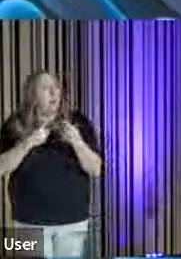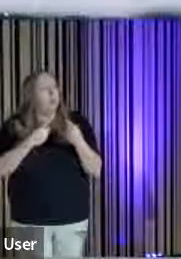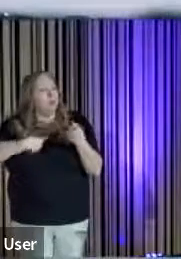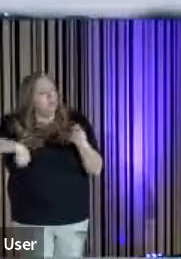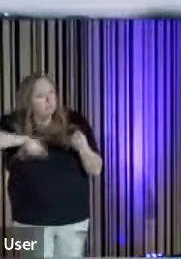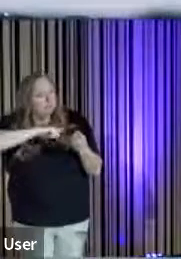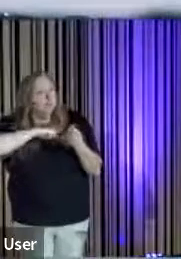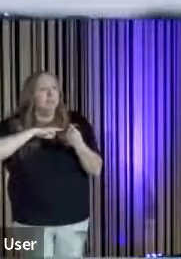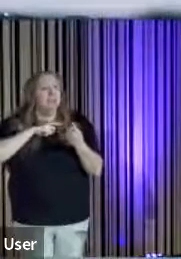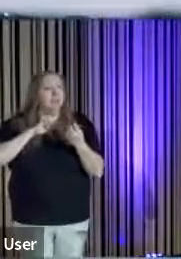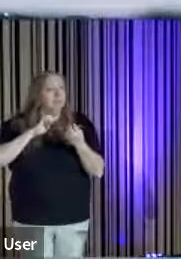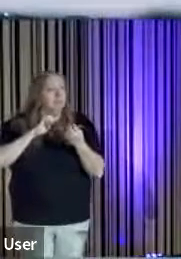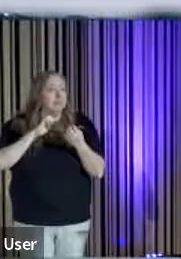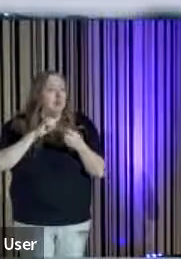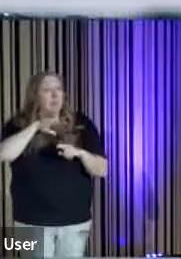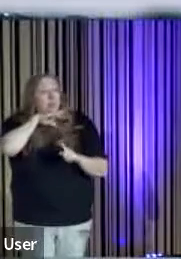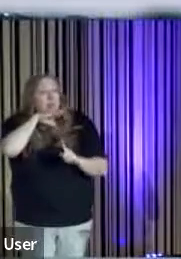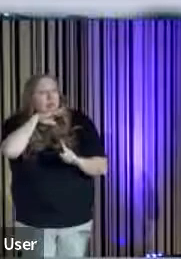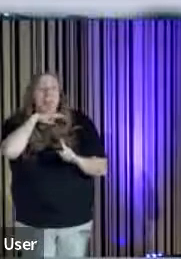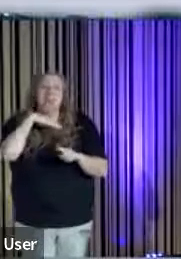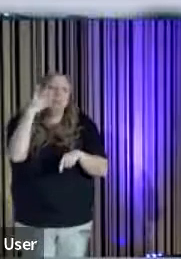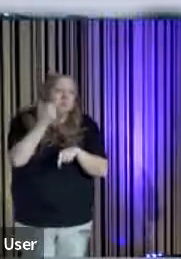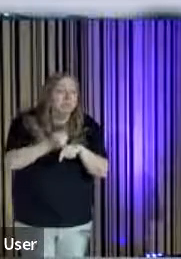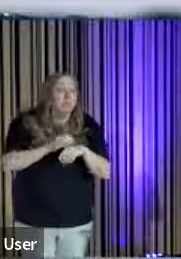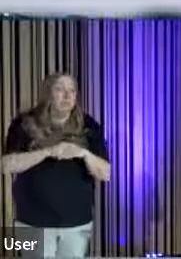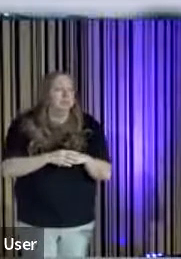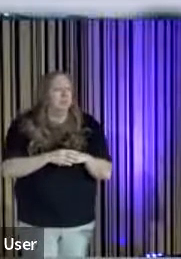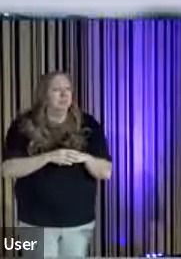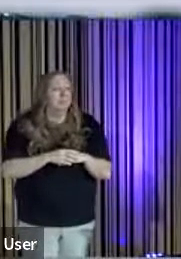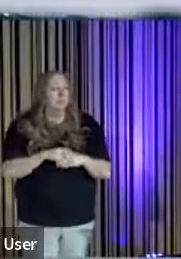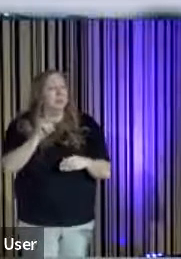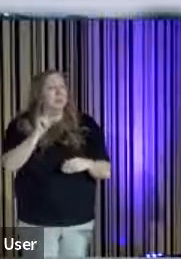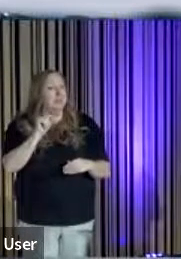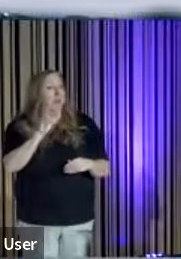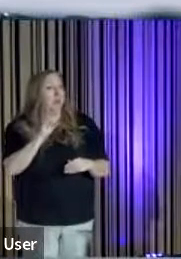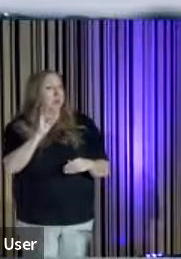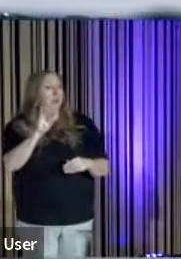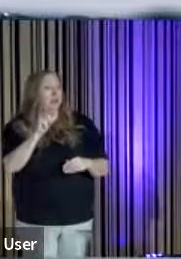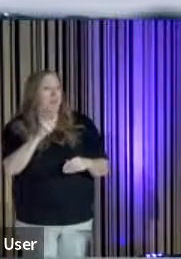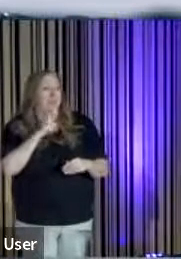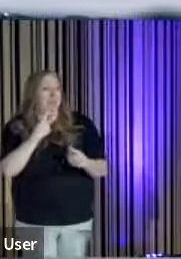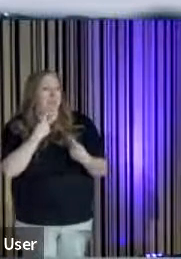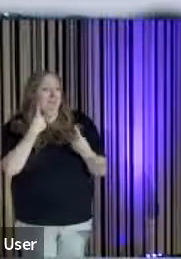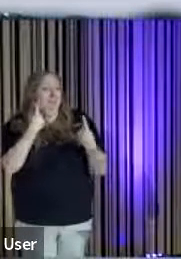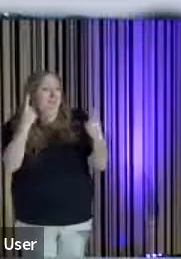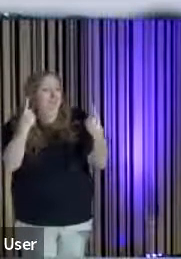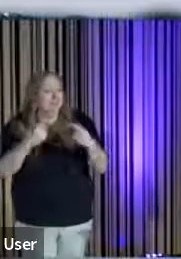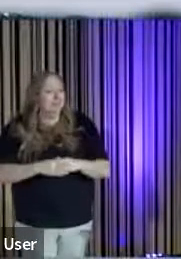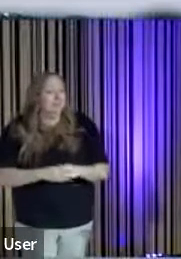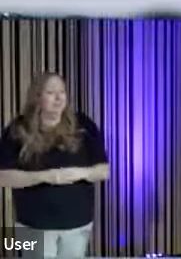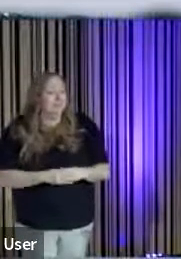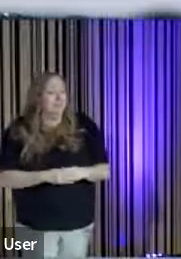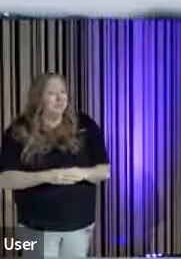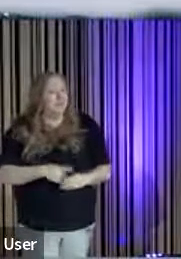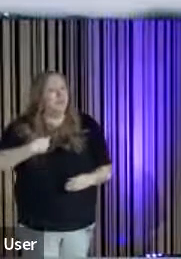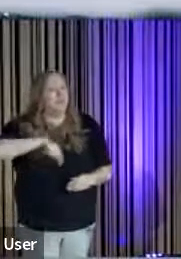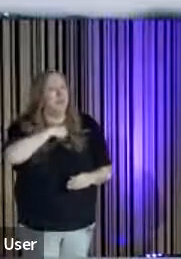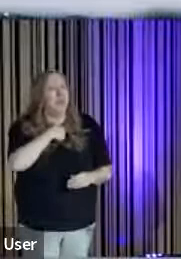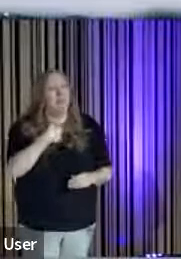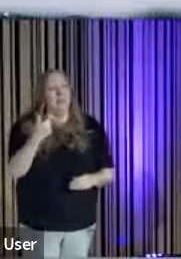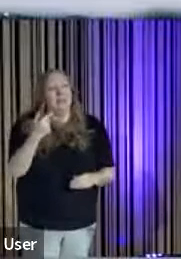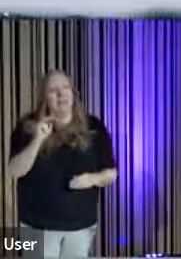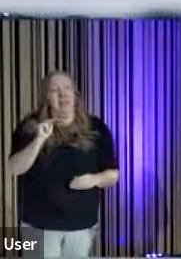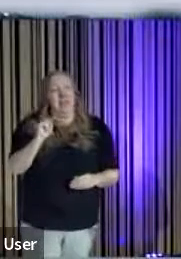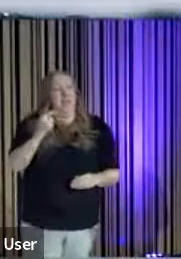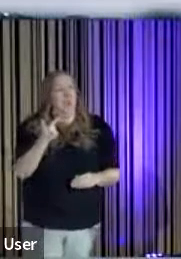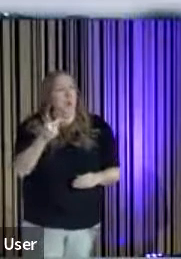years. So in France, it's very famous. The TARA Foundation is the most famous. We have NGO, non-profit in